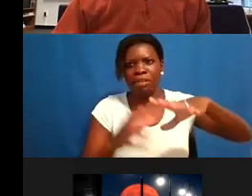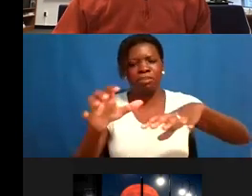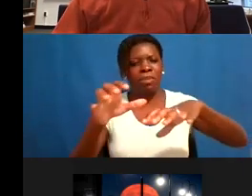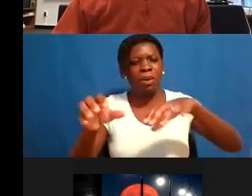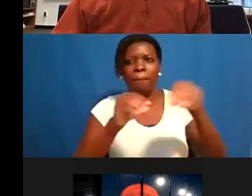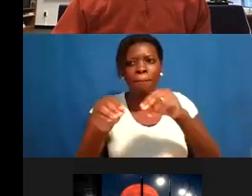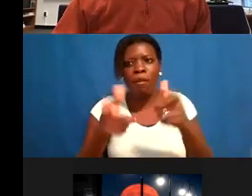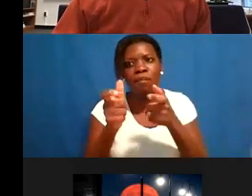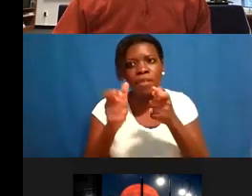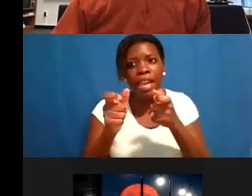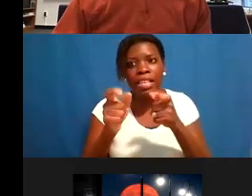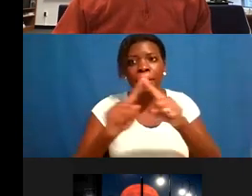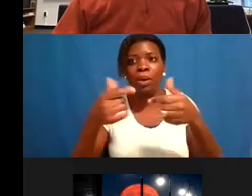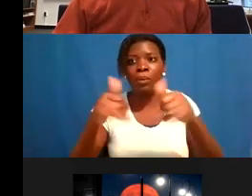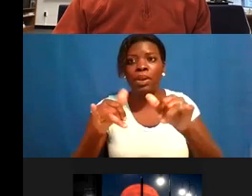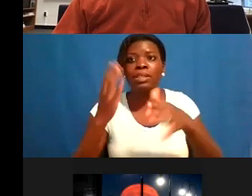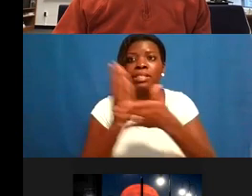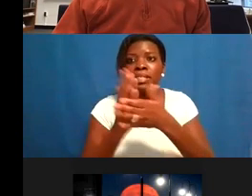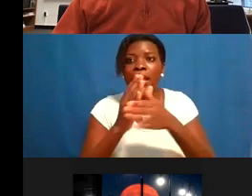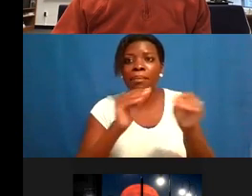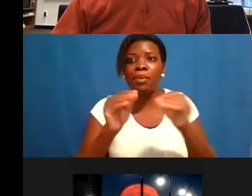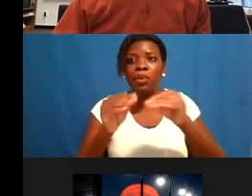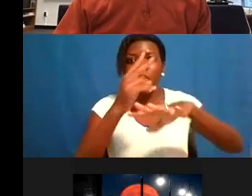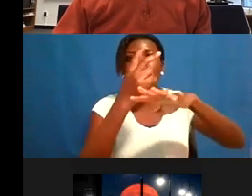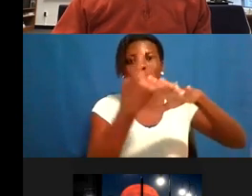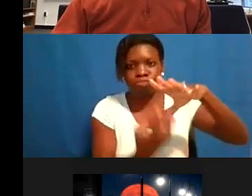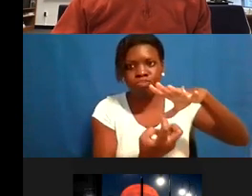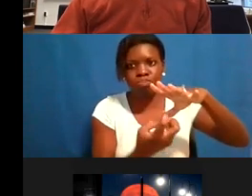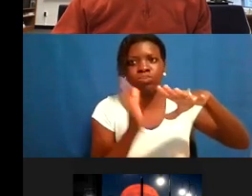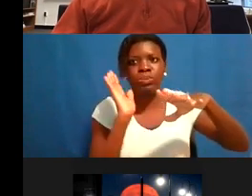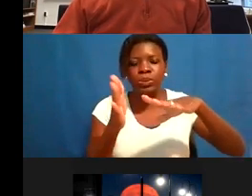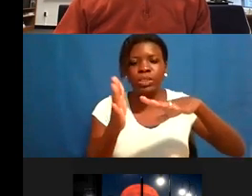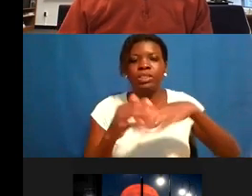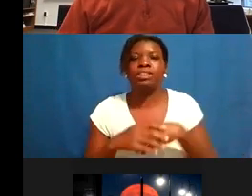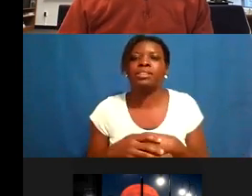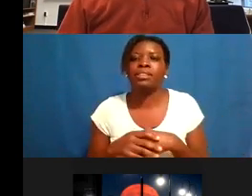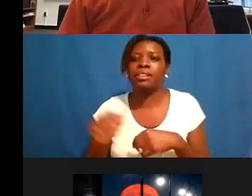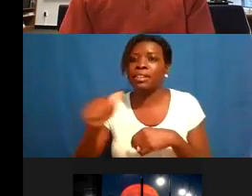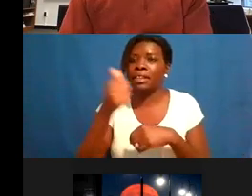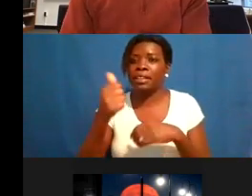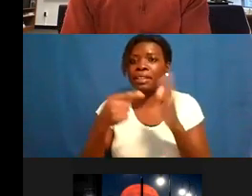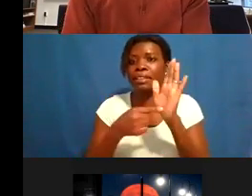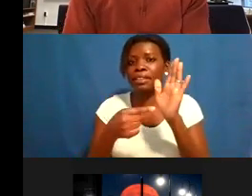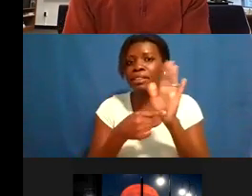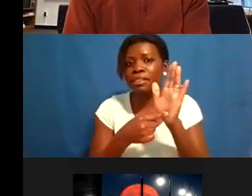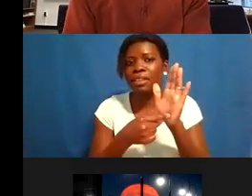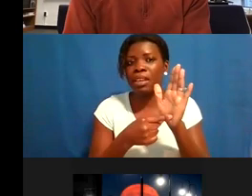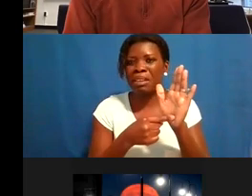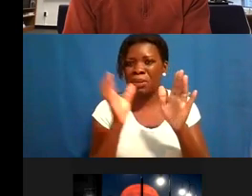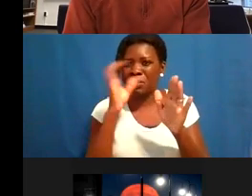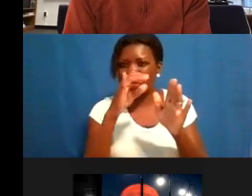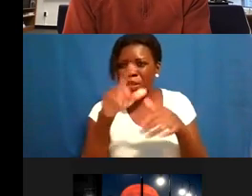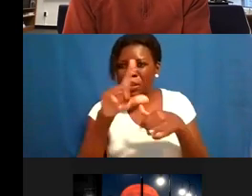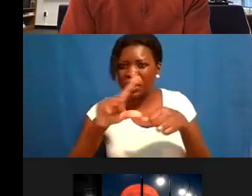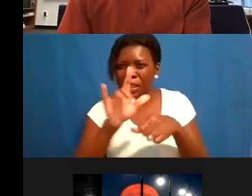the moment that you stop moving, you're going to sink in. There's another example of such weird liquids, and